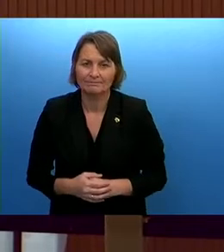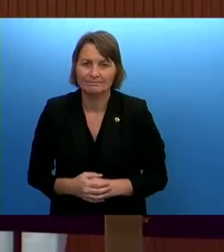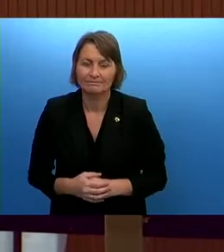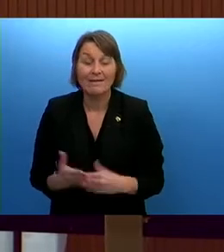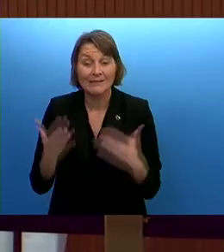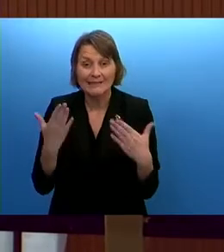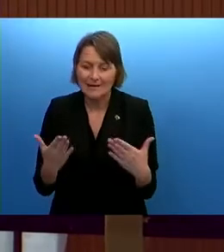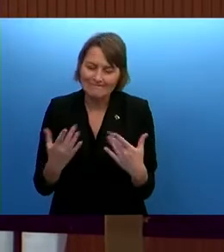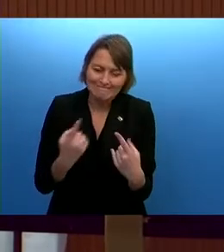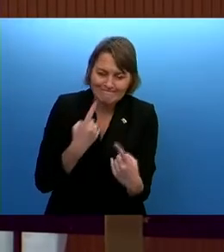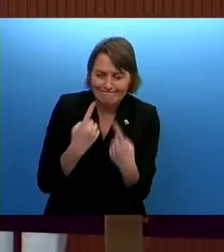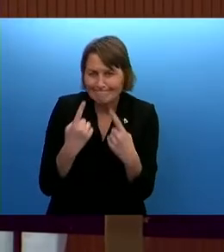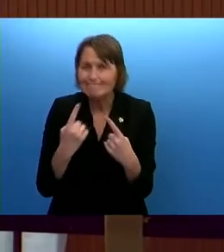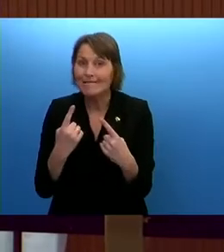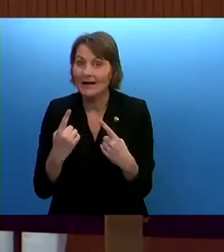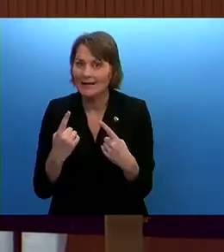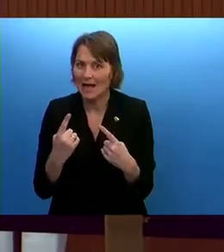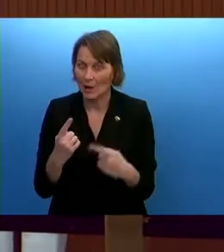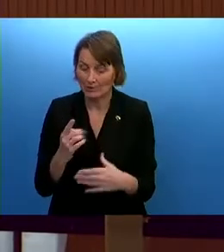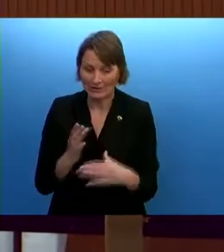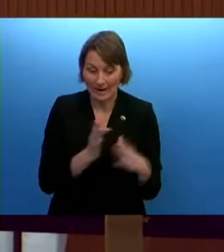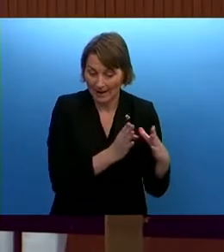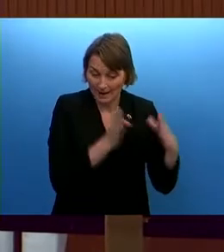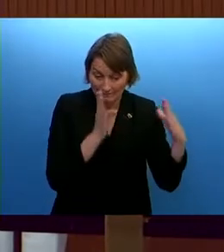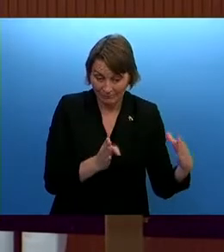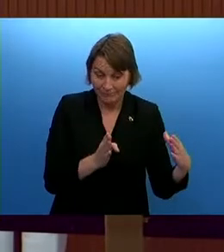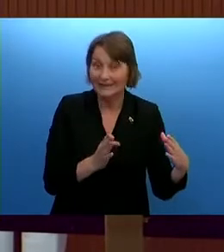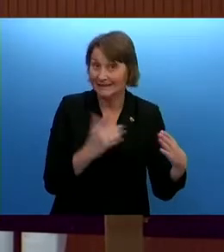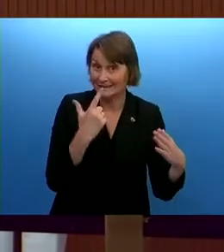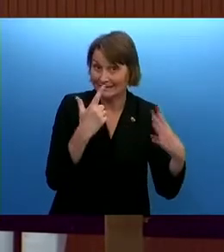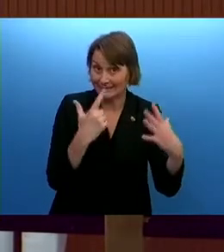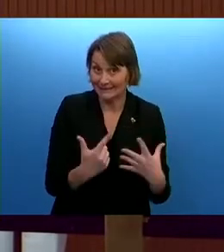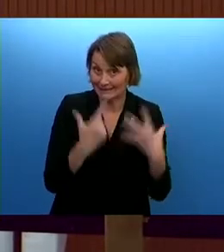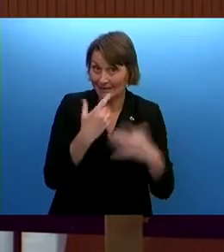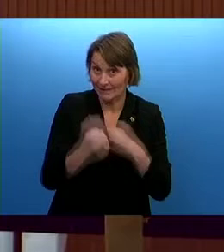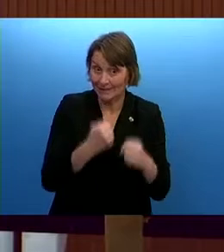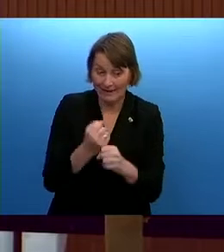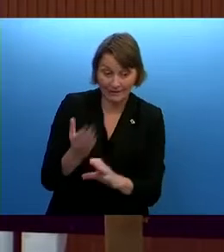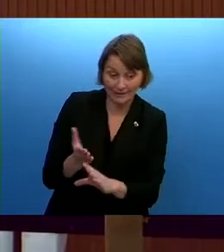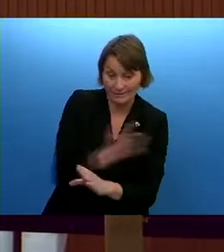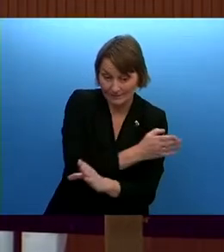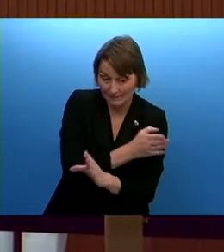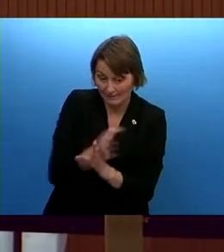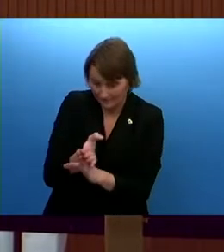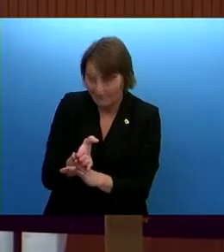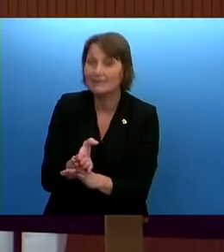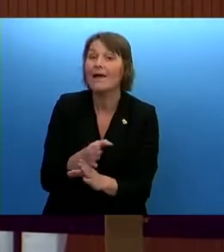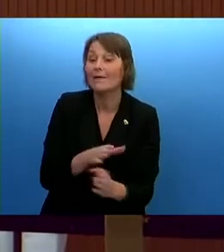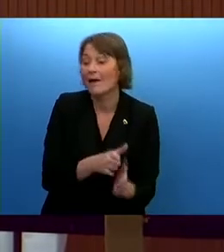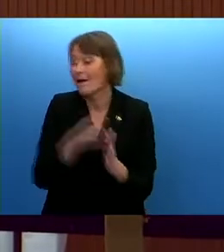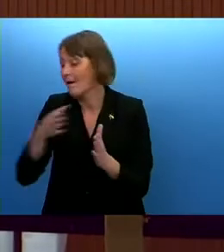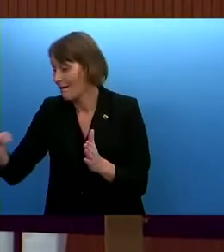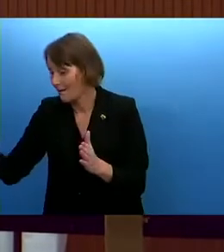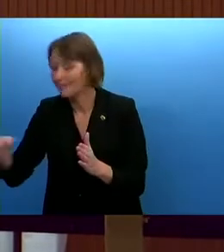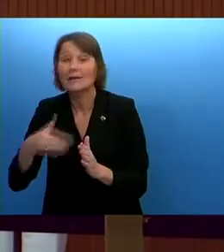having this midterm review of that Sendai. It's 7 years of implementation this year. It goes until 2030. I would like